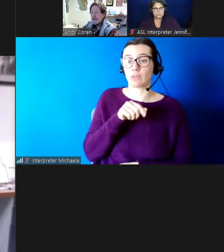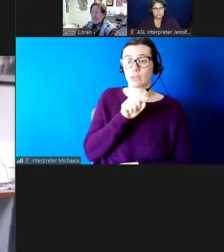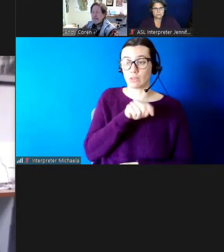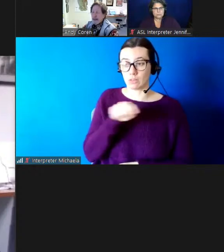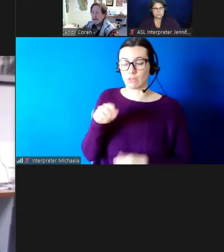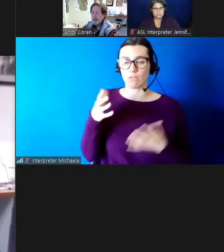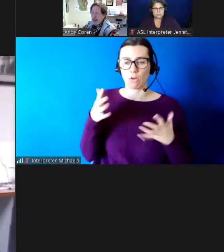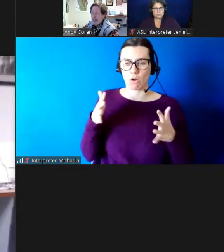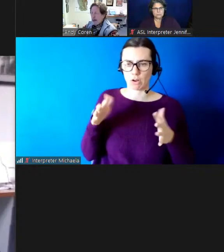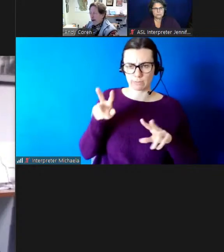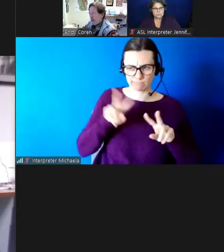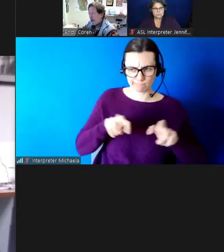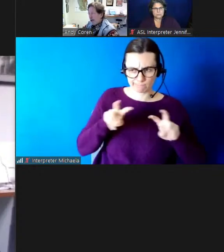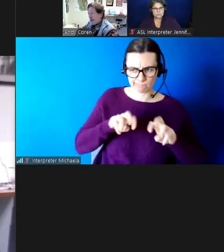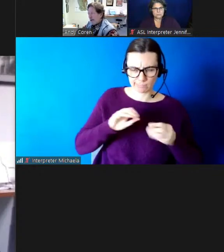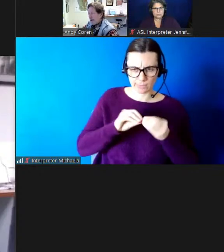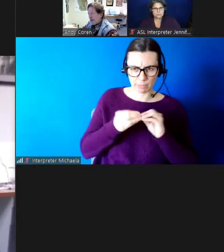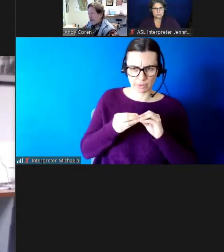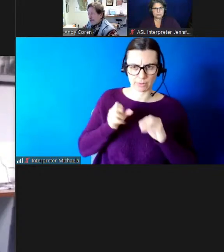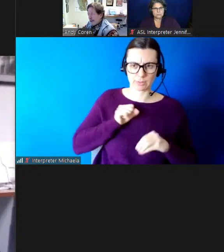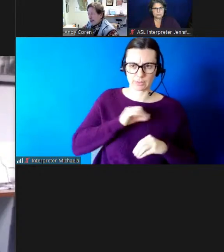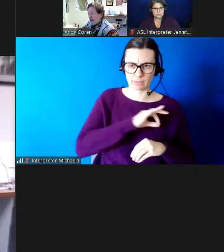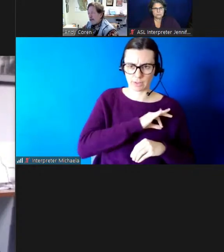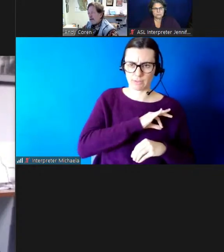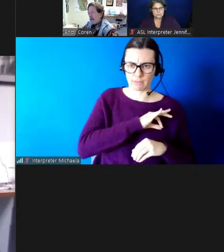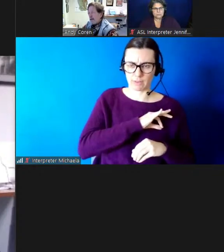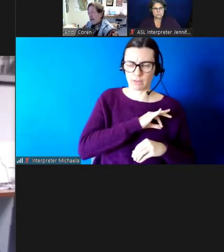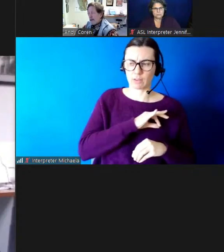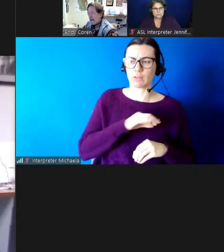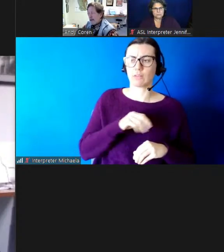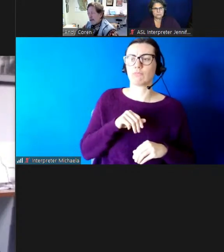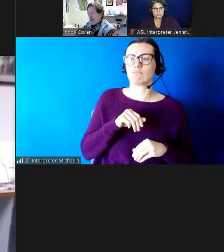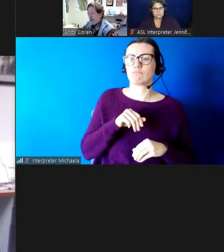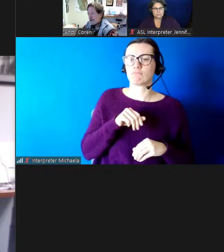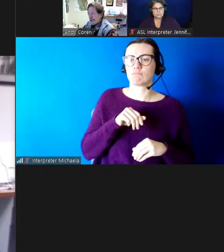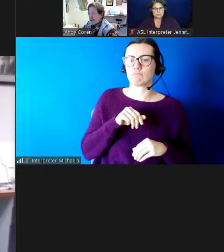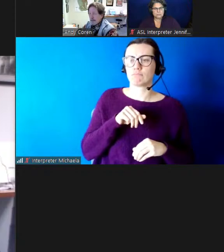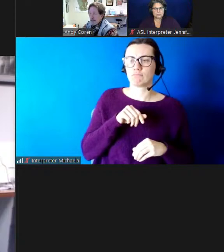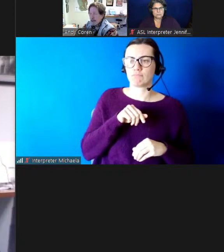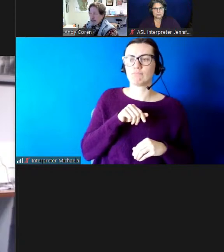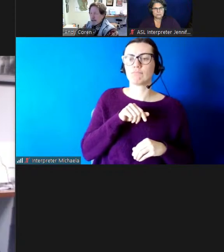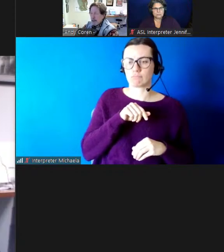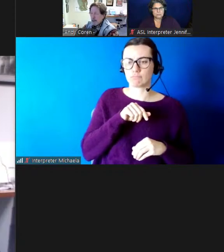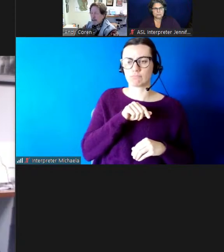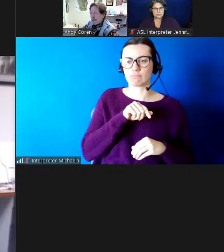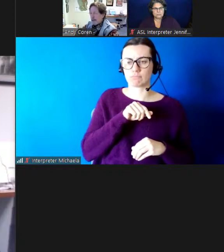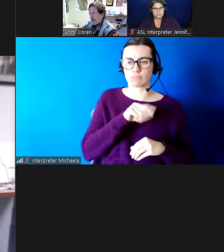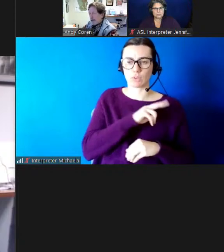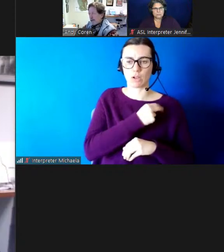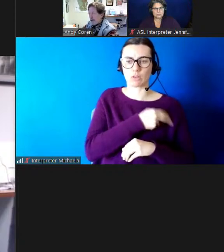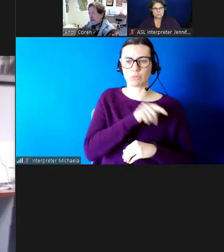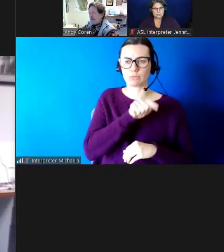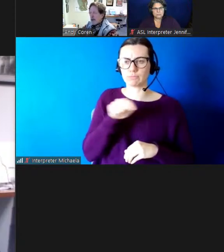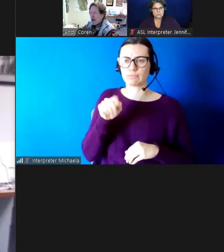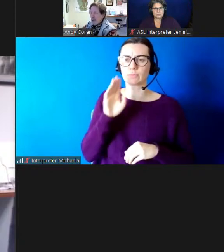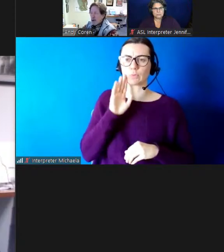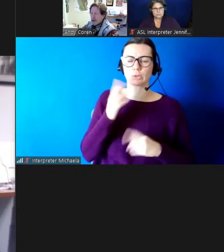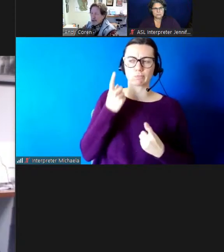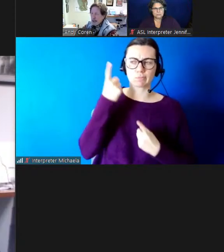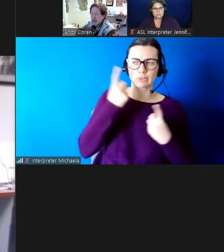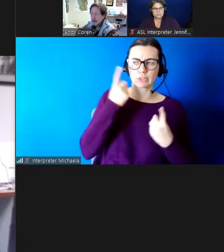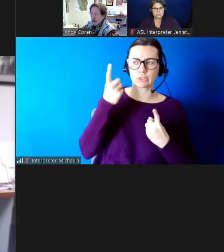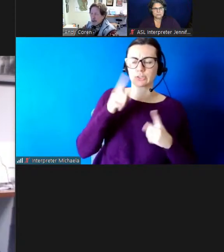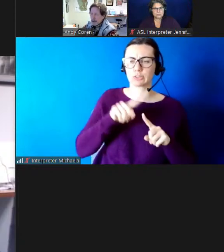staff. They will consider doing some things like decreasing